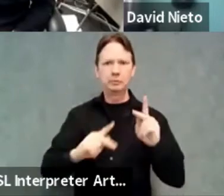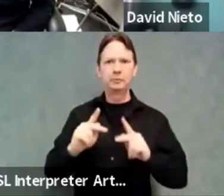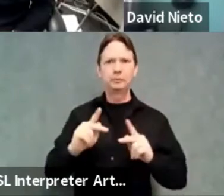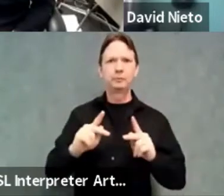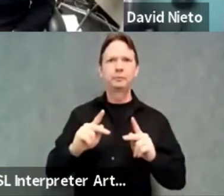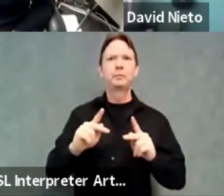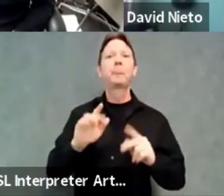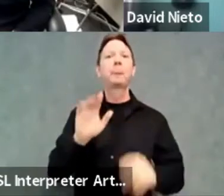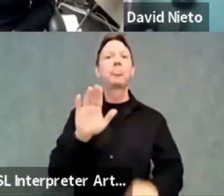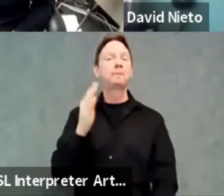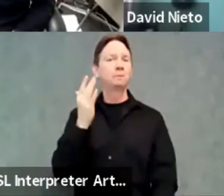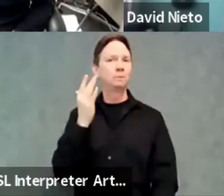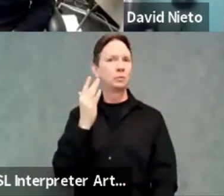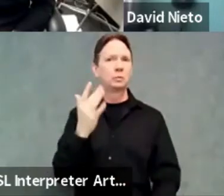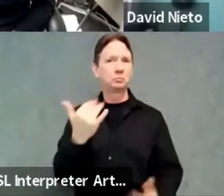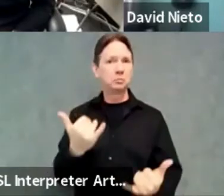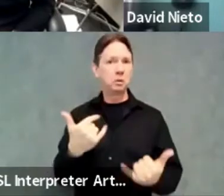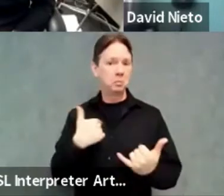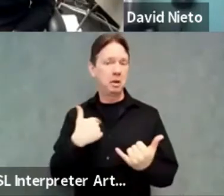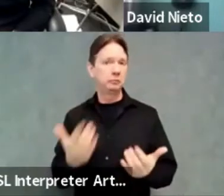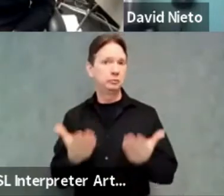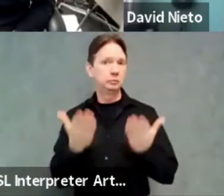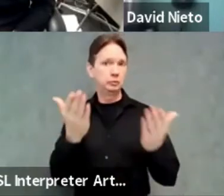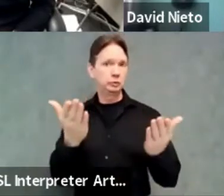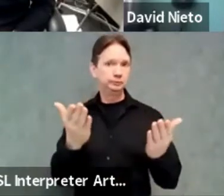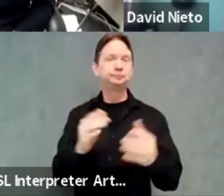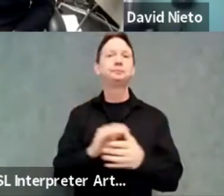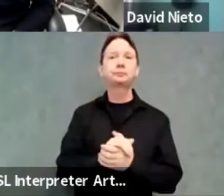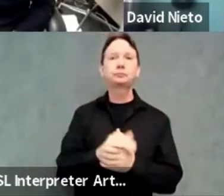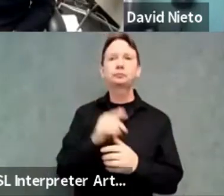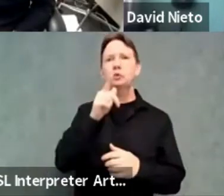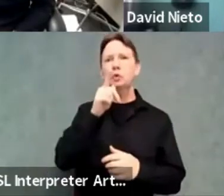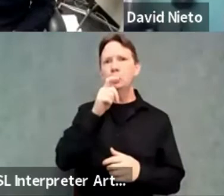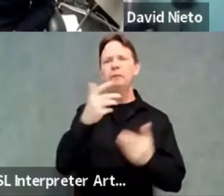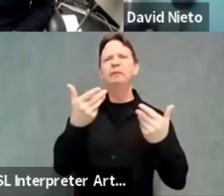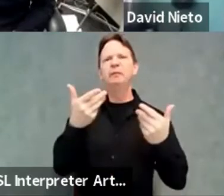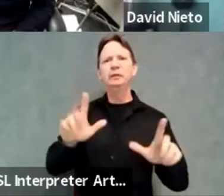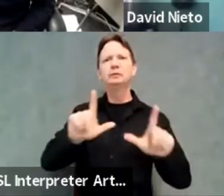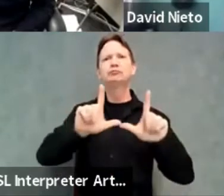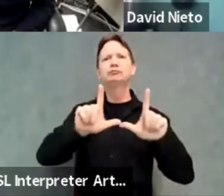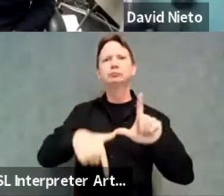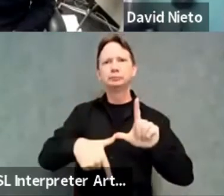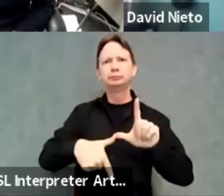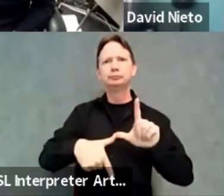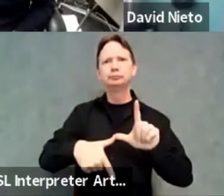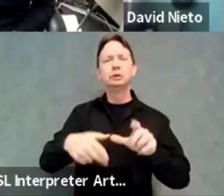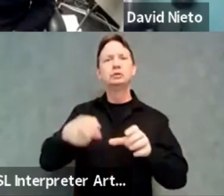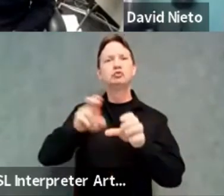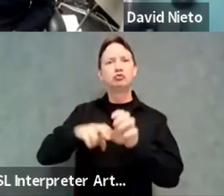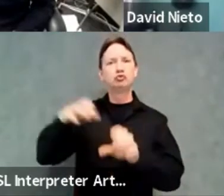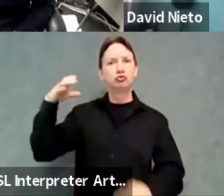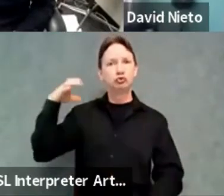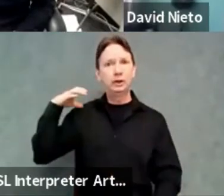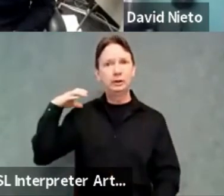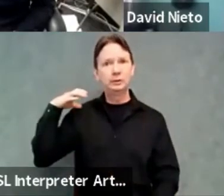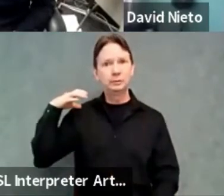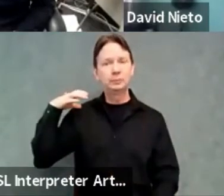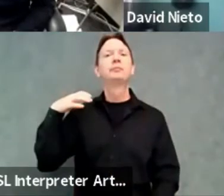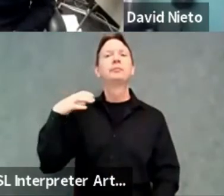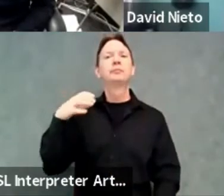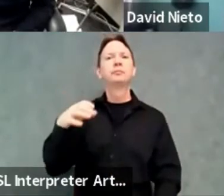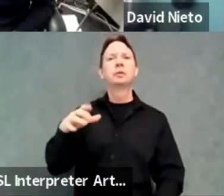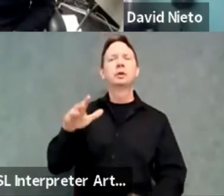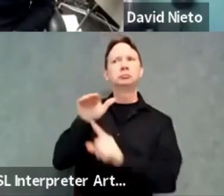they served as chair, so that it helped the new person coming in to be familiar